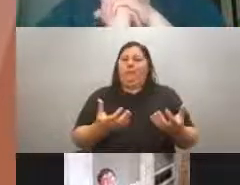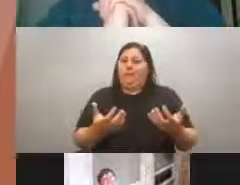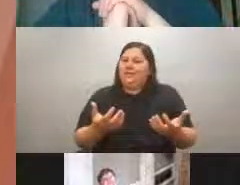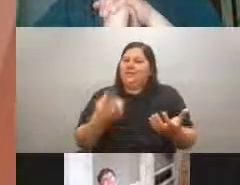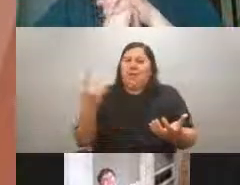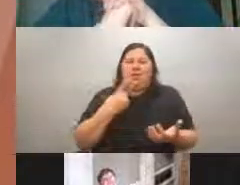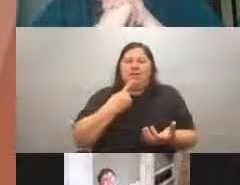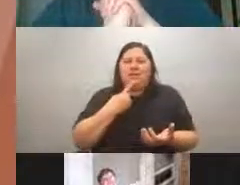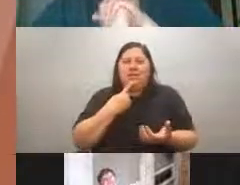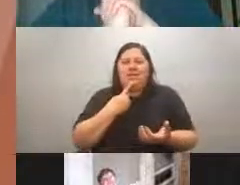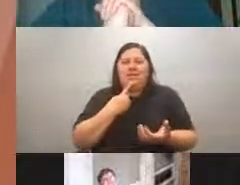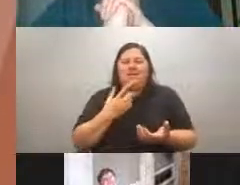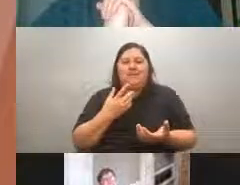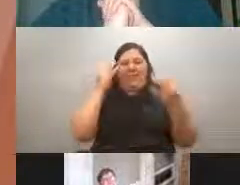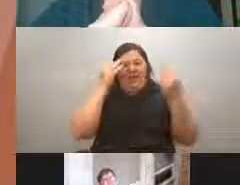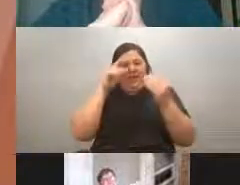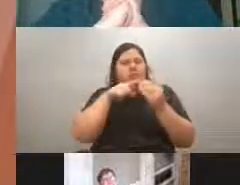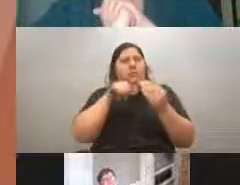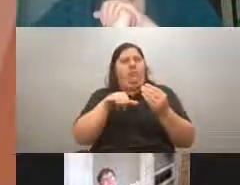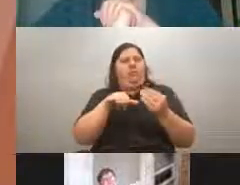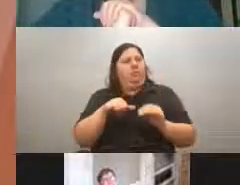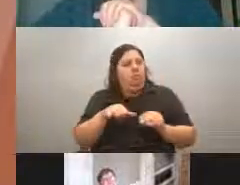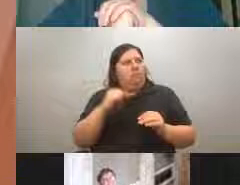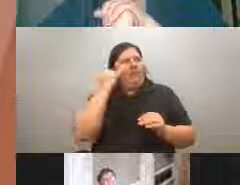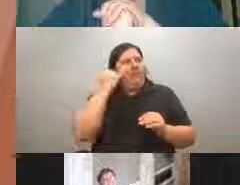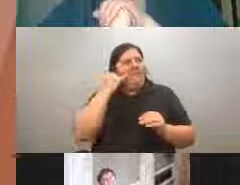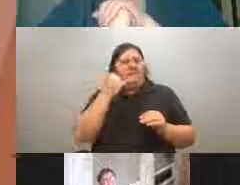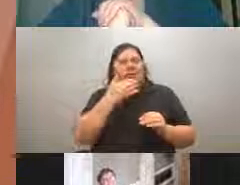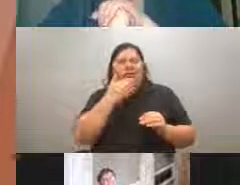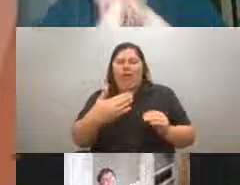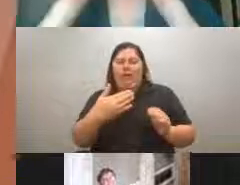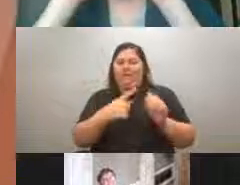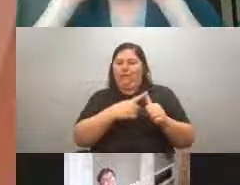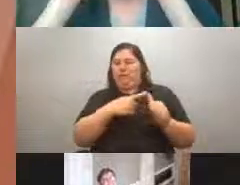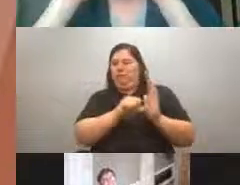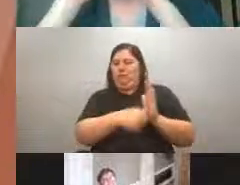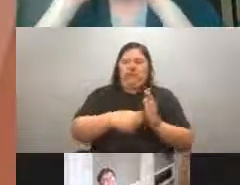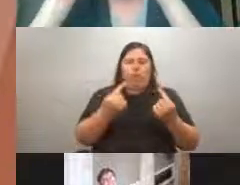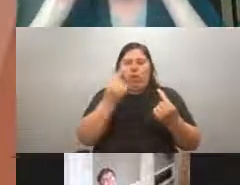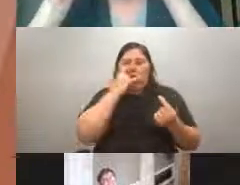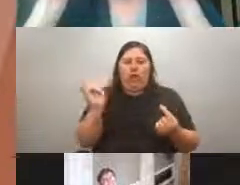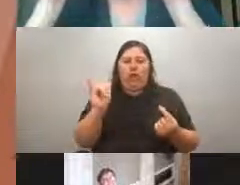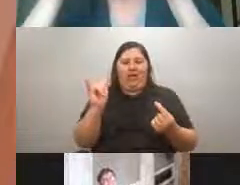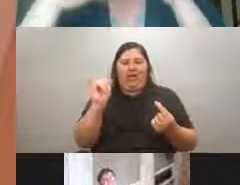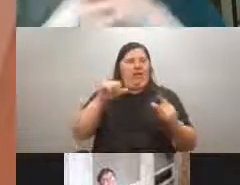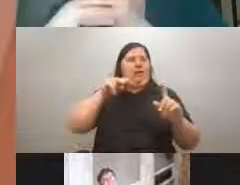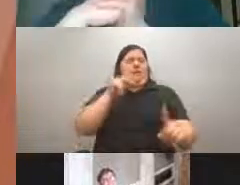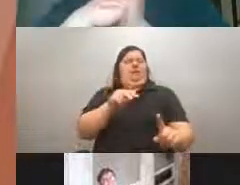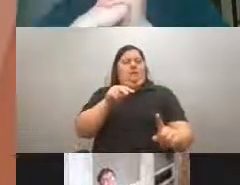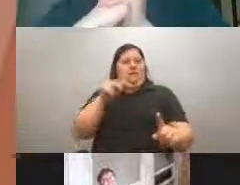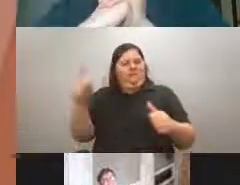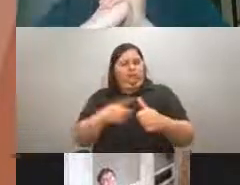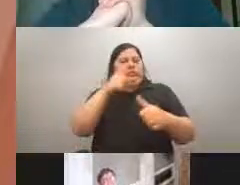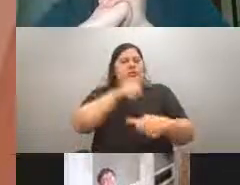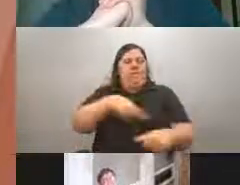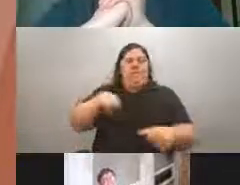like, think about that in that way. If you're trying to leave a first impression, what would that look like? Utilizing your application as that. This is your first impression